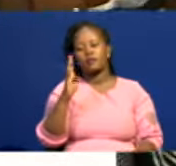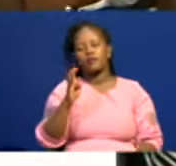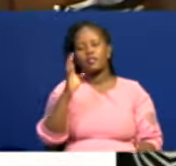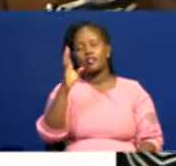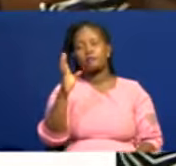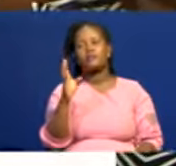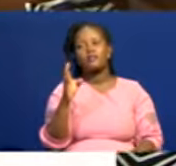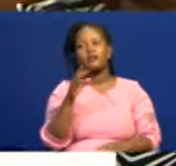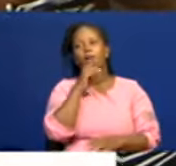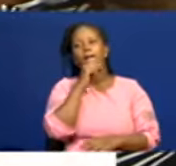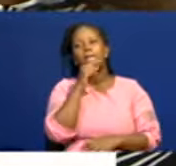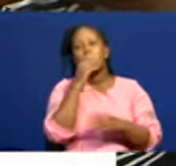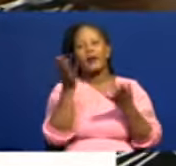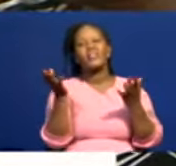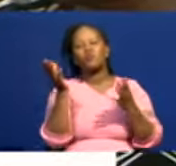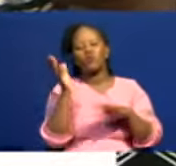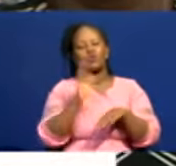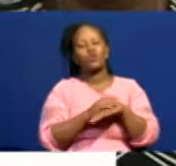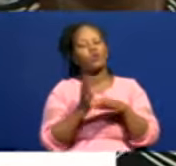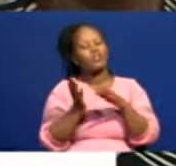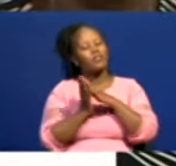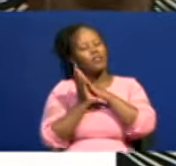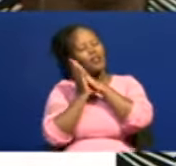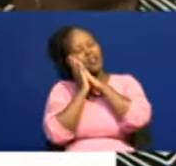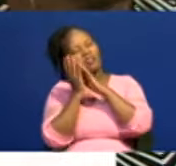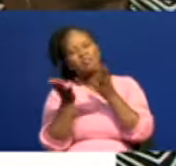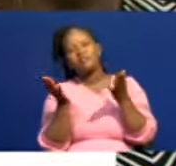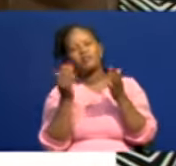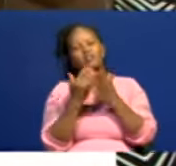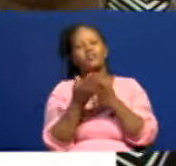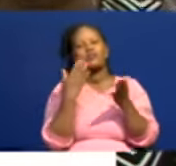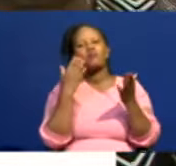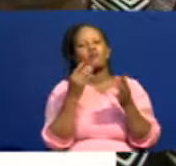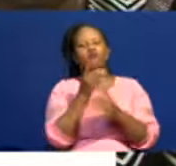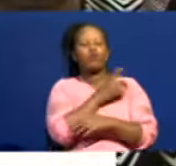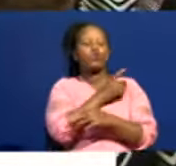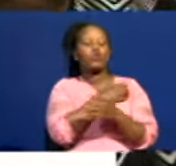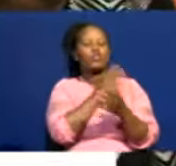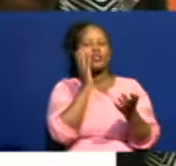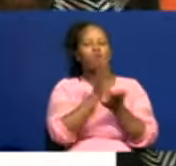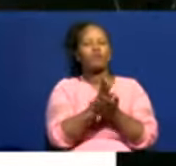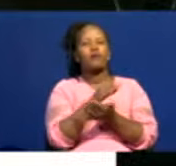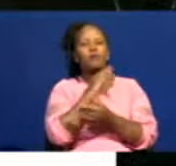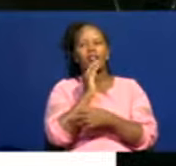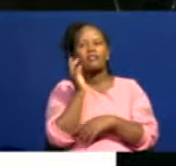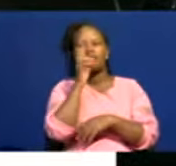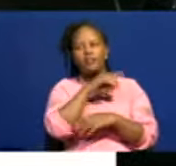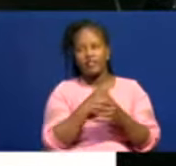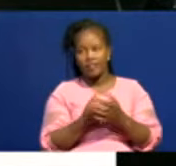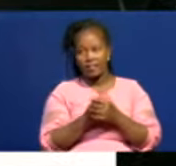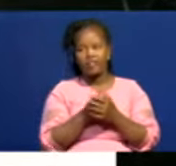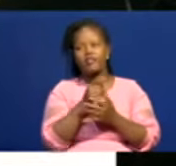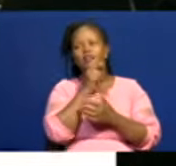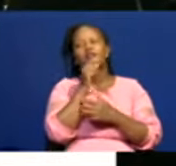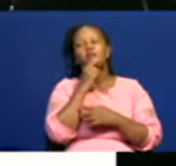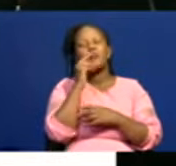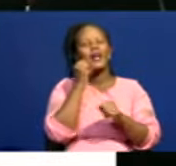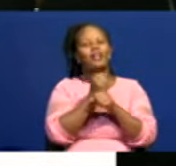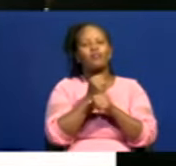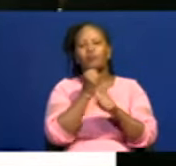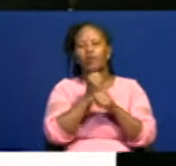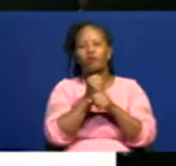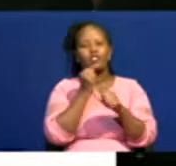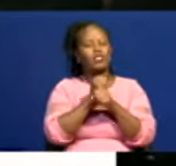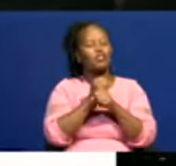producer was found lying in his bed unconscious before doctors confirmed his demise. Kibwana was described as a man whose professionalism stood out